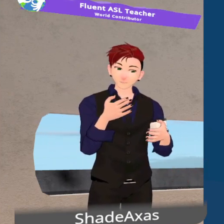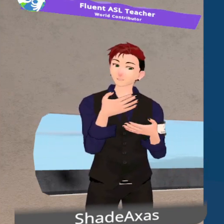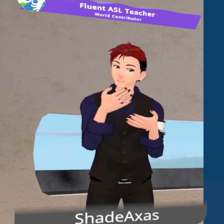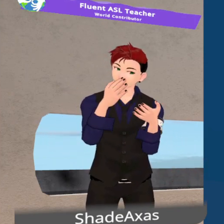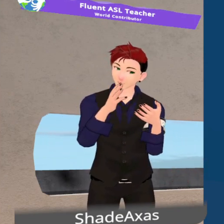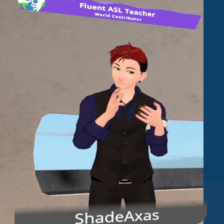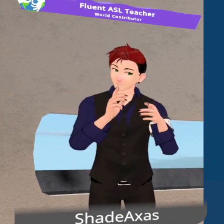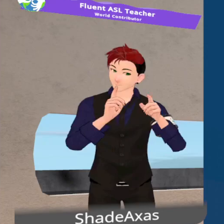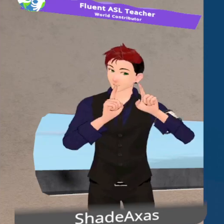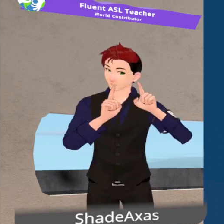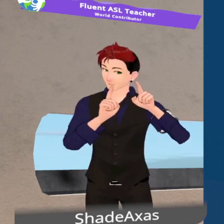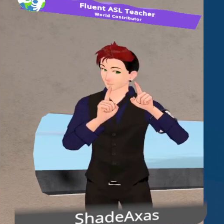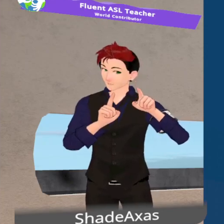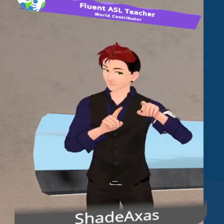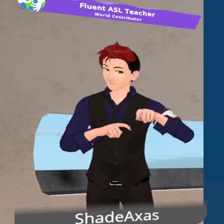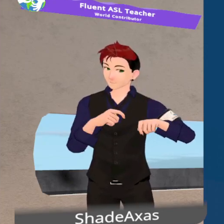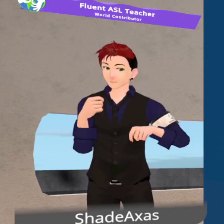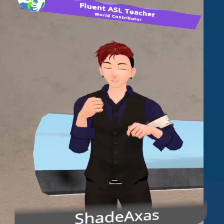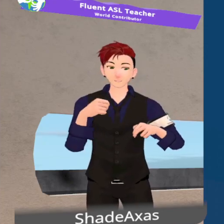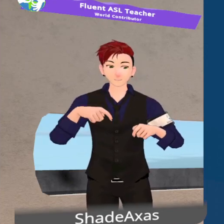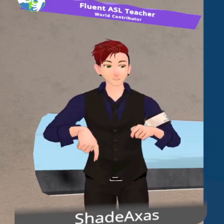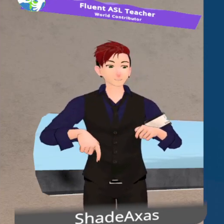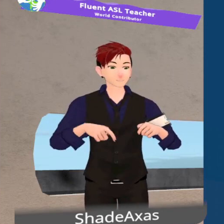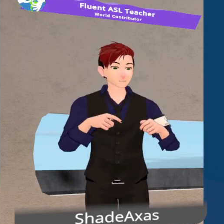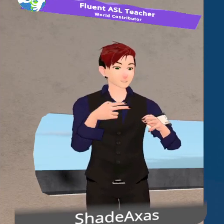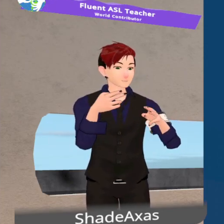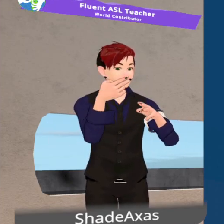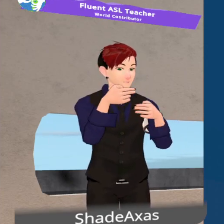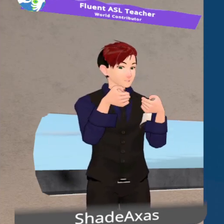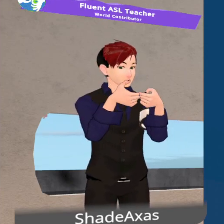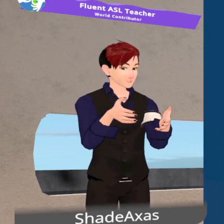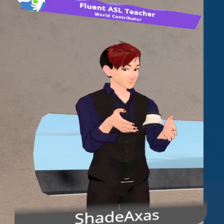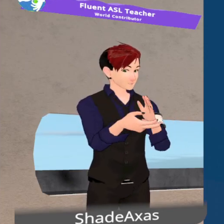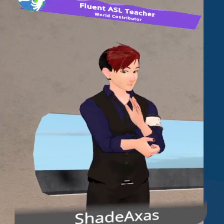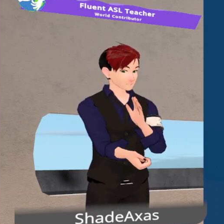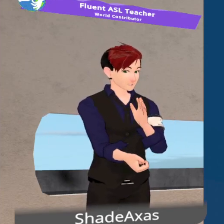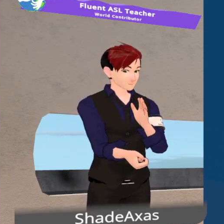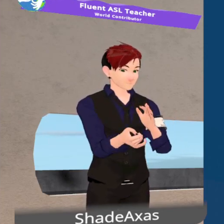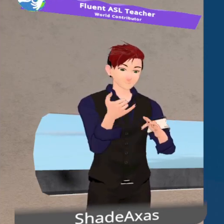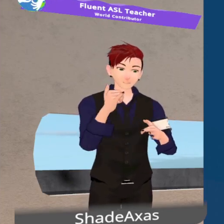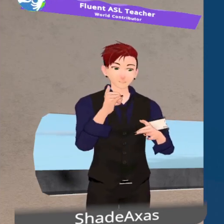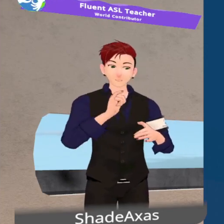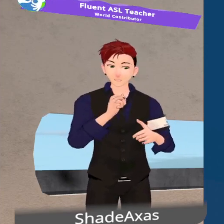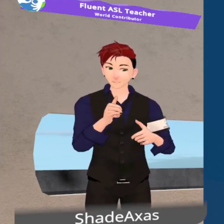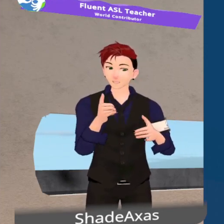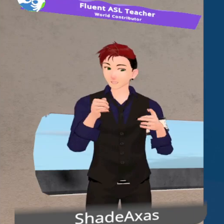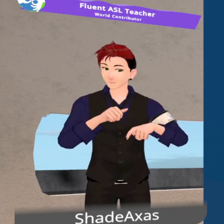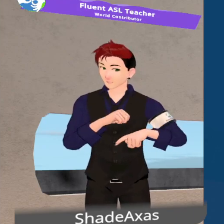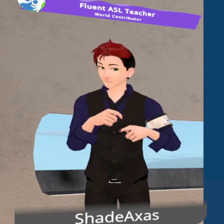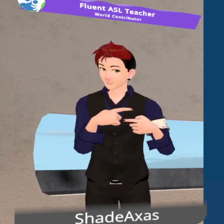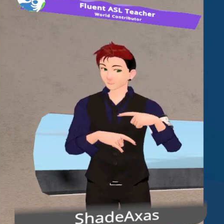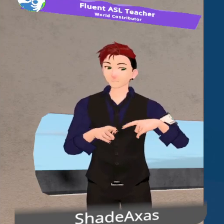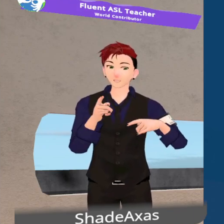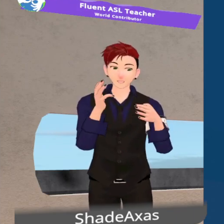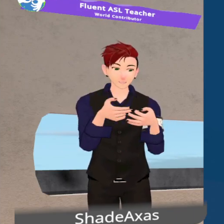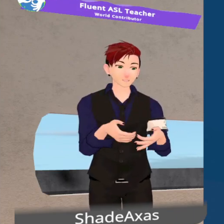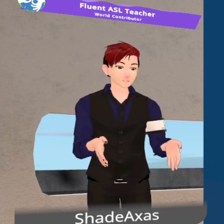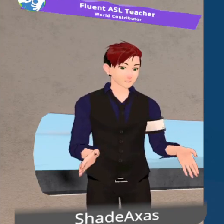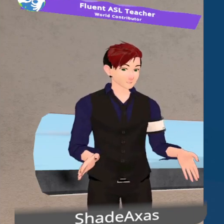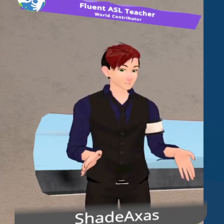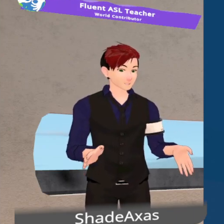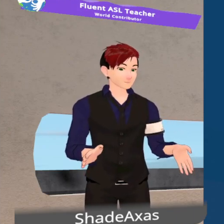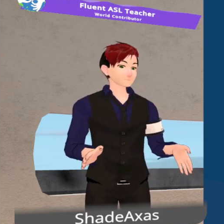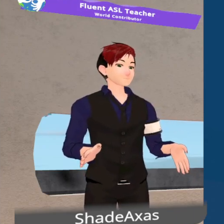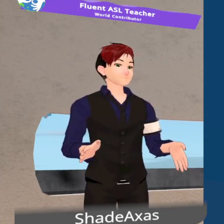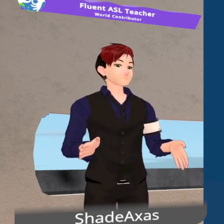We encourage consistent attendance because this is a use it or lose it skill. If you are not practicing your sign, you